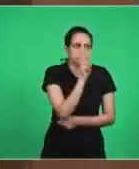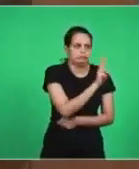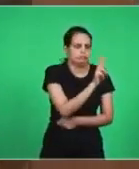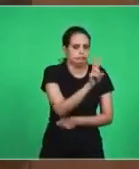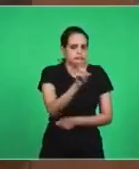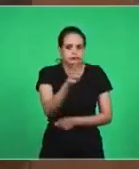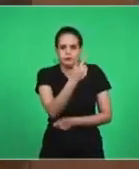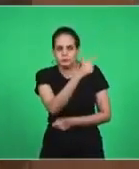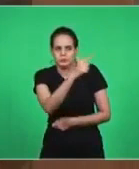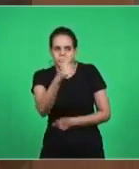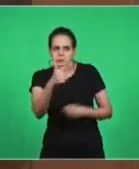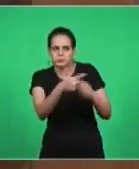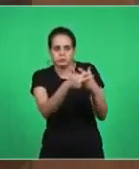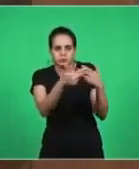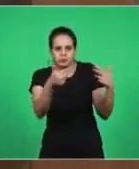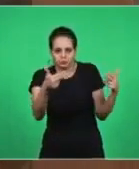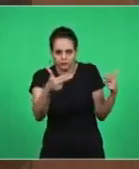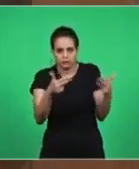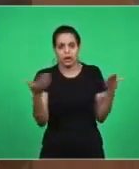that